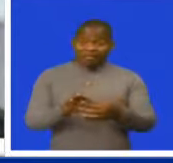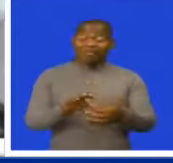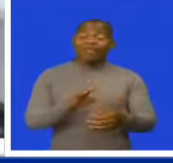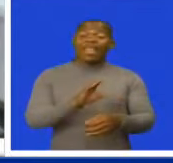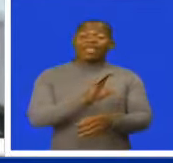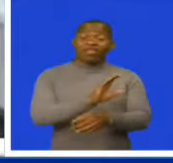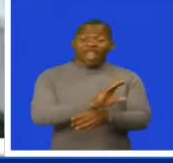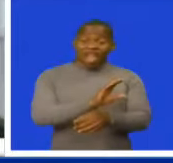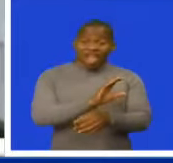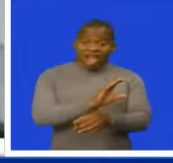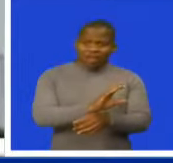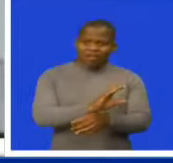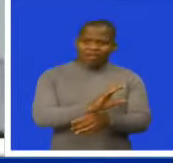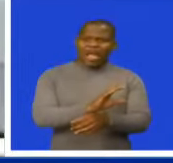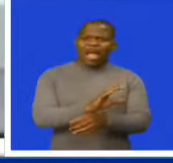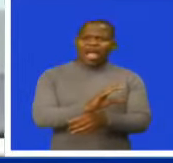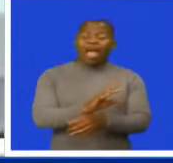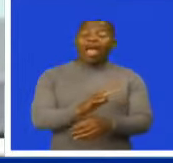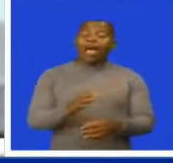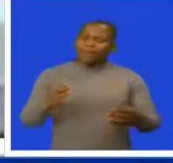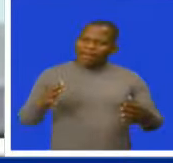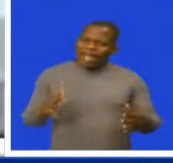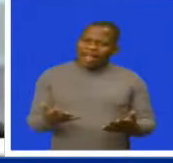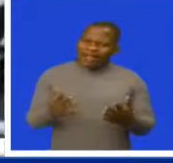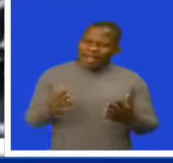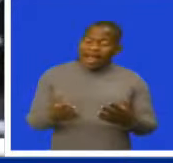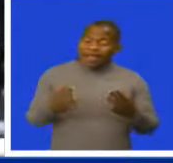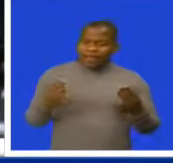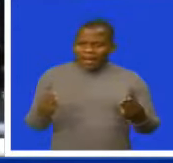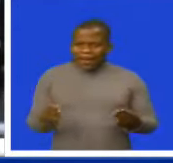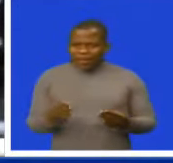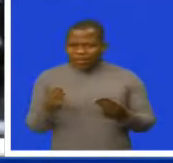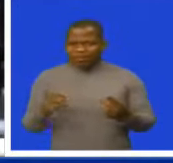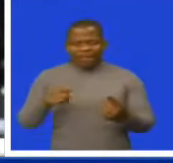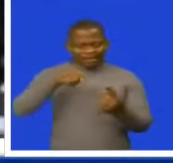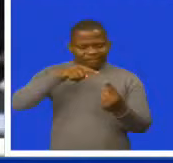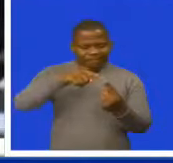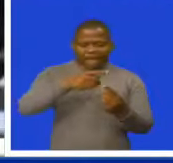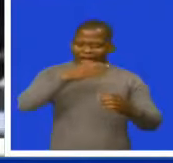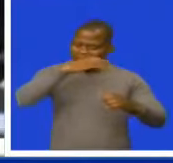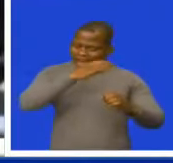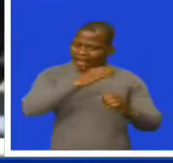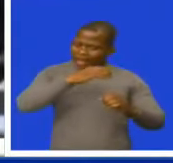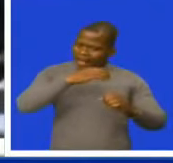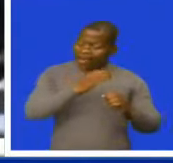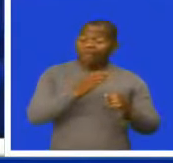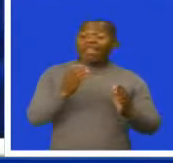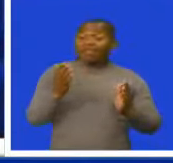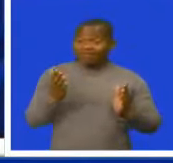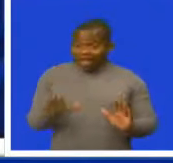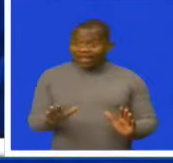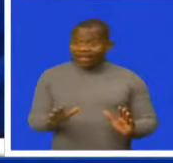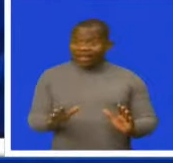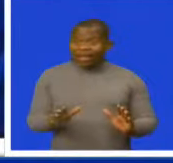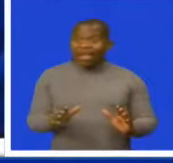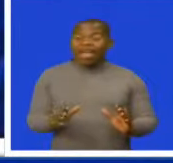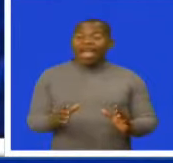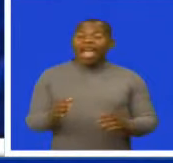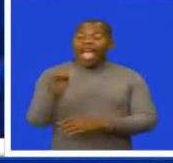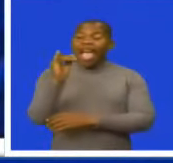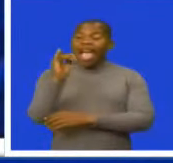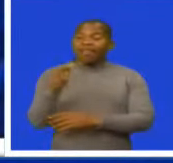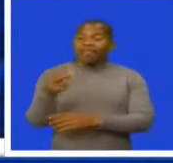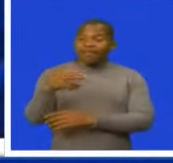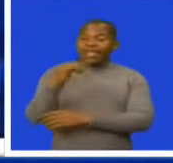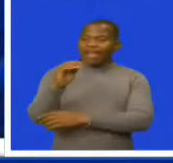abo baphinde futhi batiphathe kahle. Induna yetempilo lizenkosi lebe imelelwe nguThoko Ngubeni ibonge uhulumende